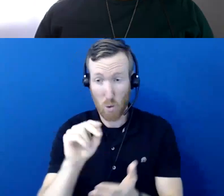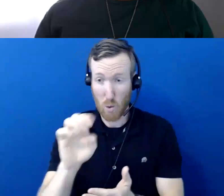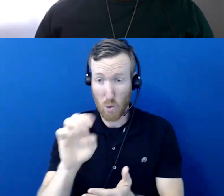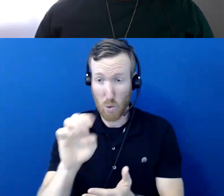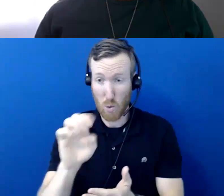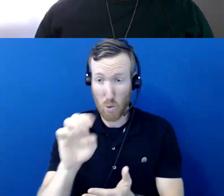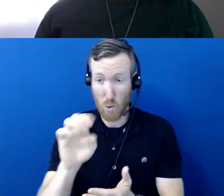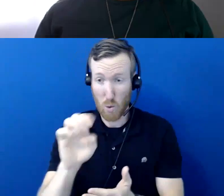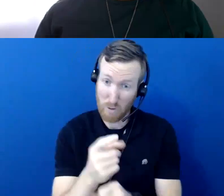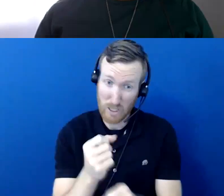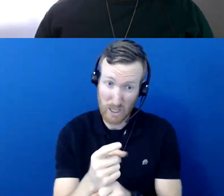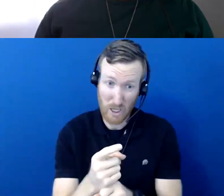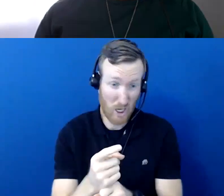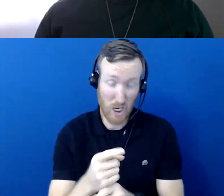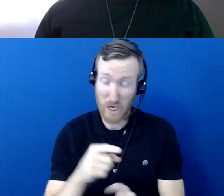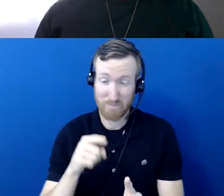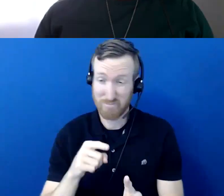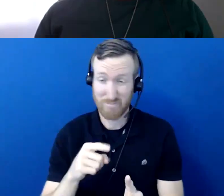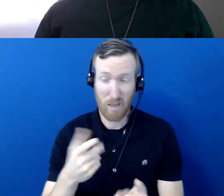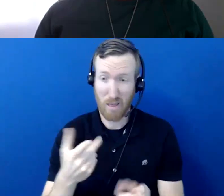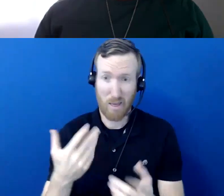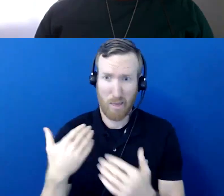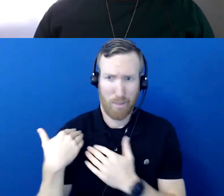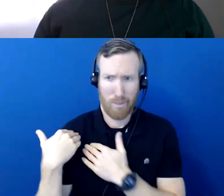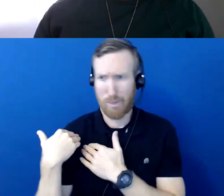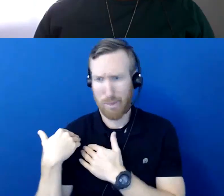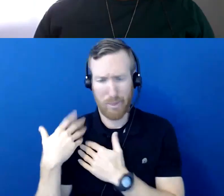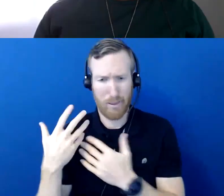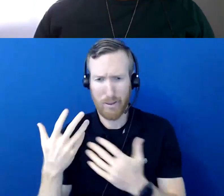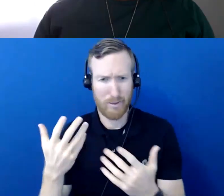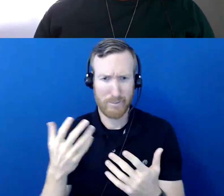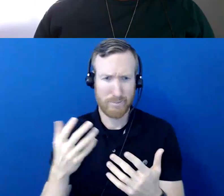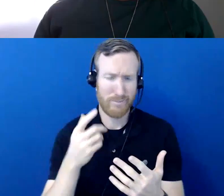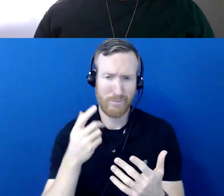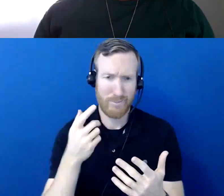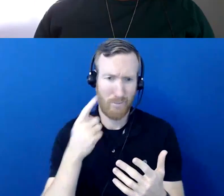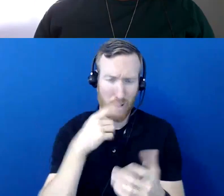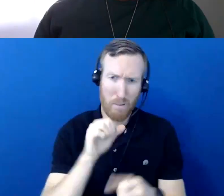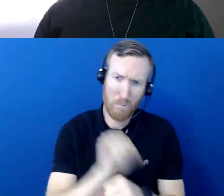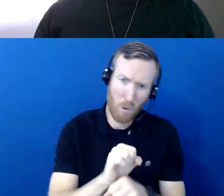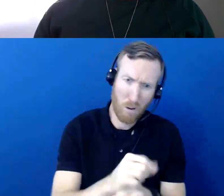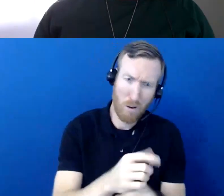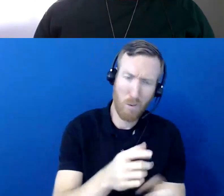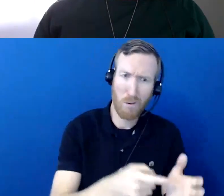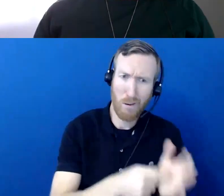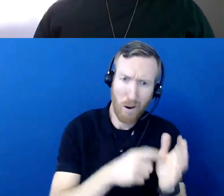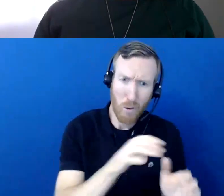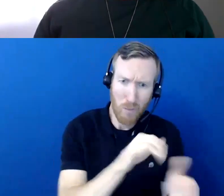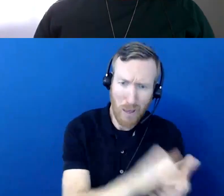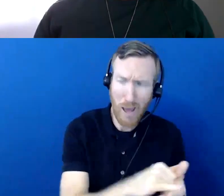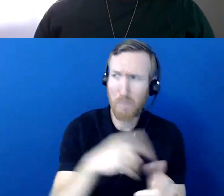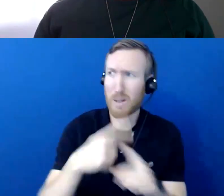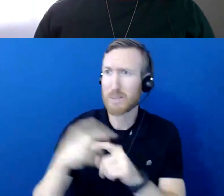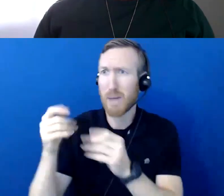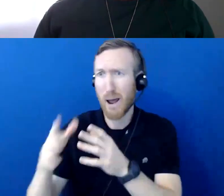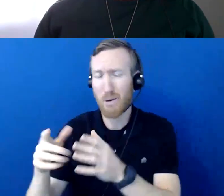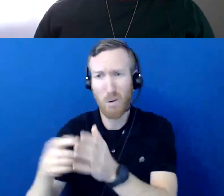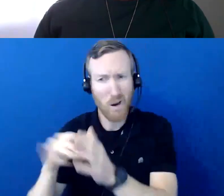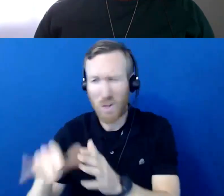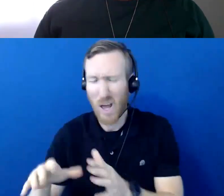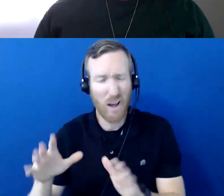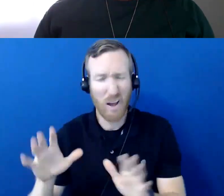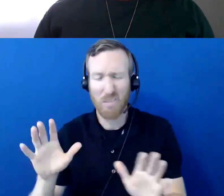really, first of all, burdensome, not just on the employee and the manager and the organization, but also